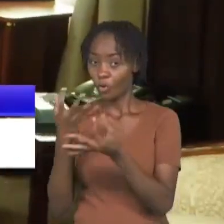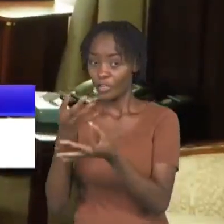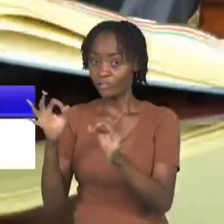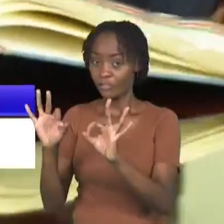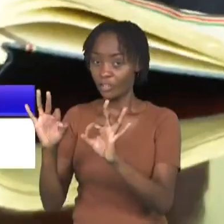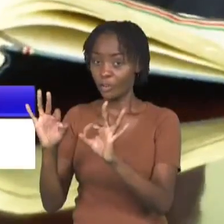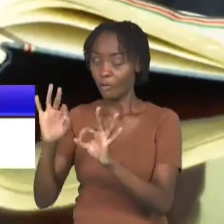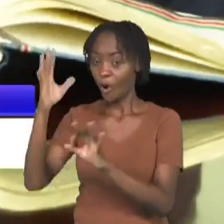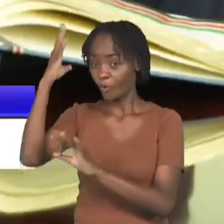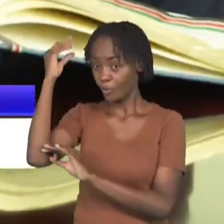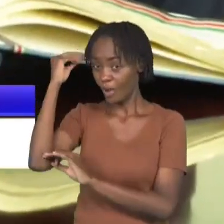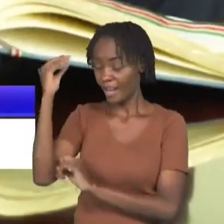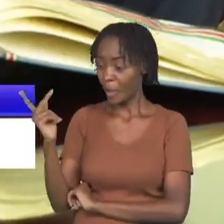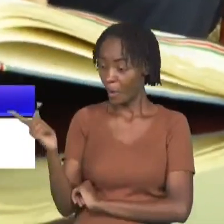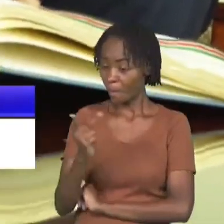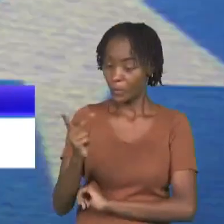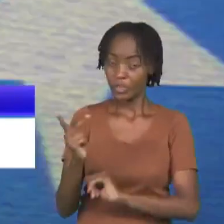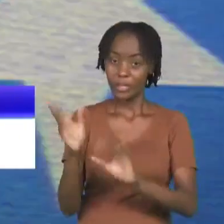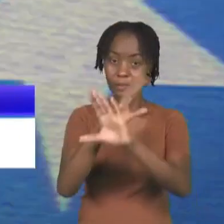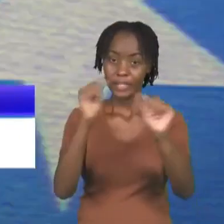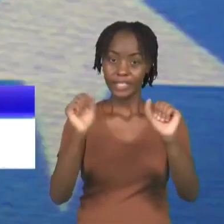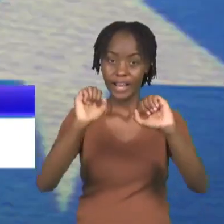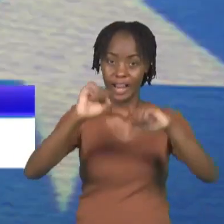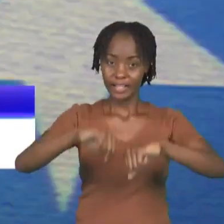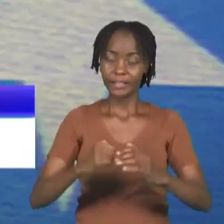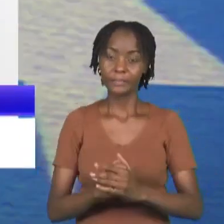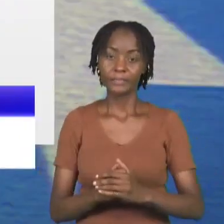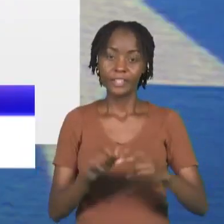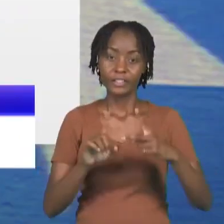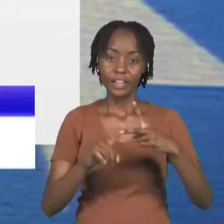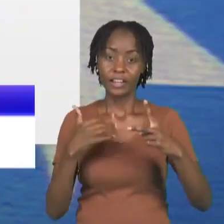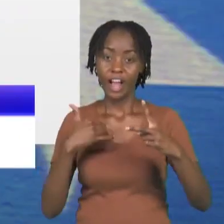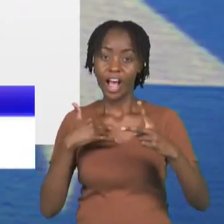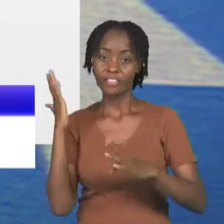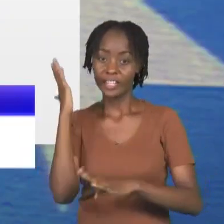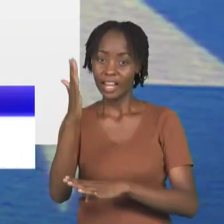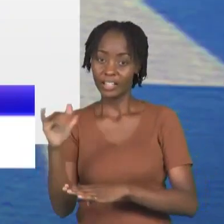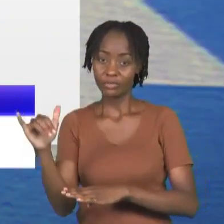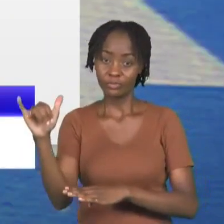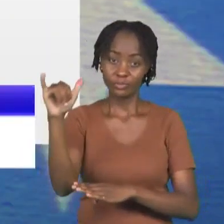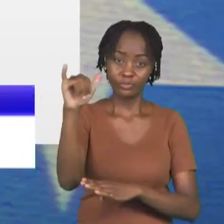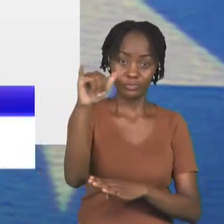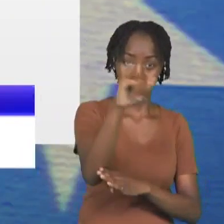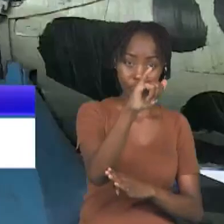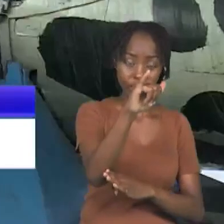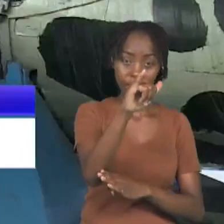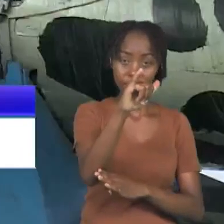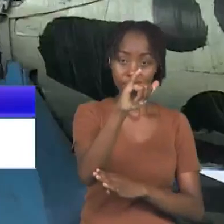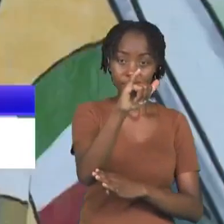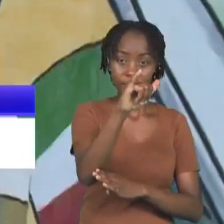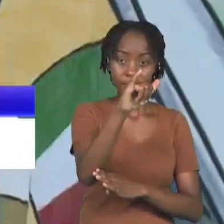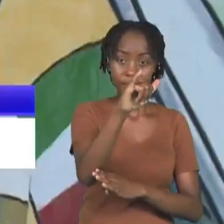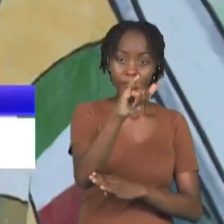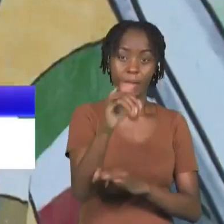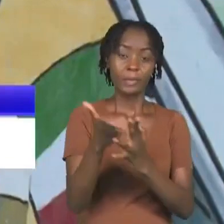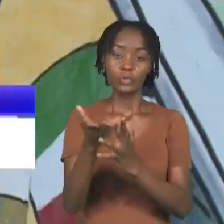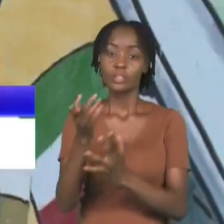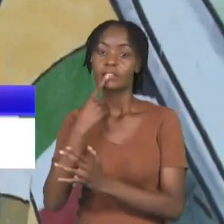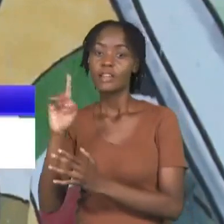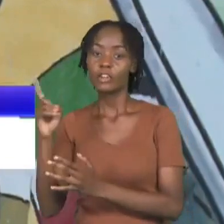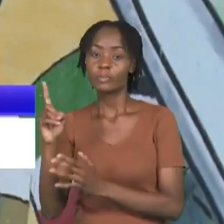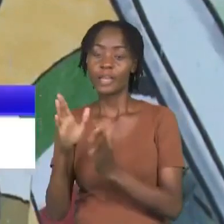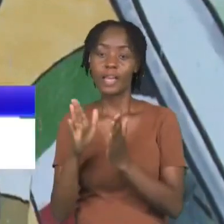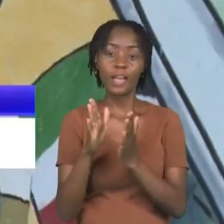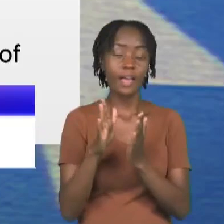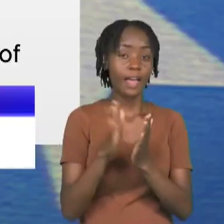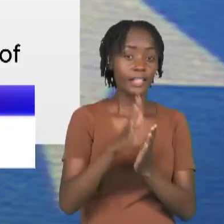The two presidents have agreed on a plan to have direct flights with the Kenya Airways and other Kenyan airlines between Nairobi and Hargeisa by